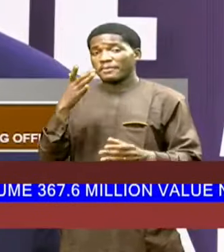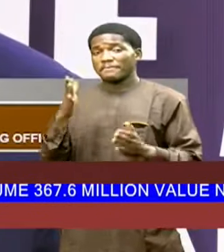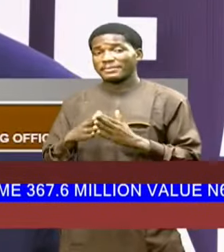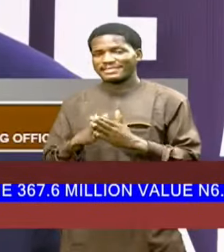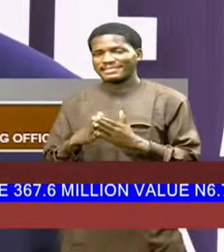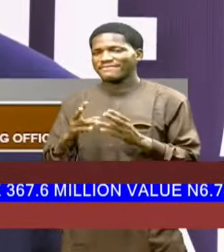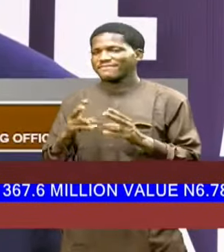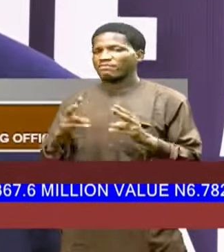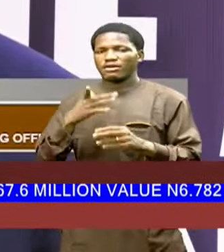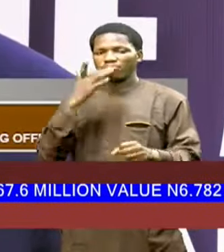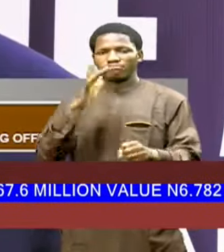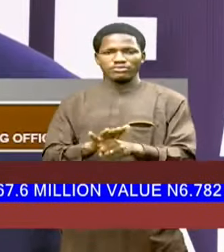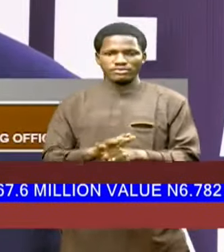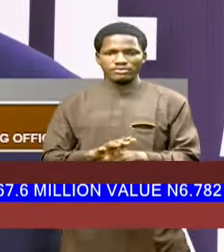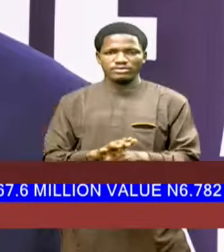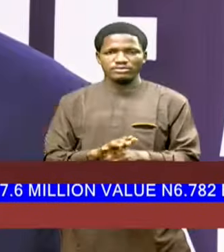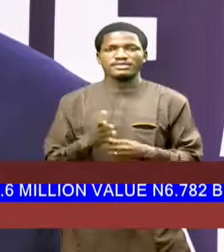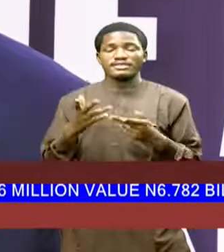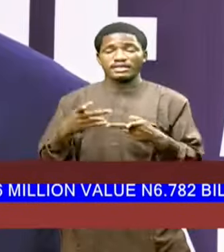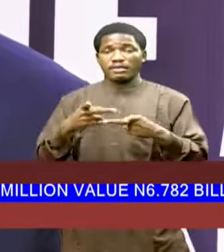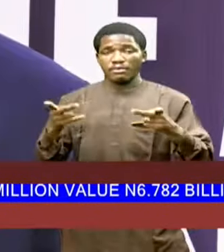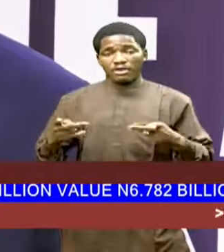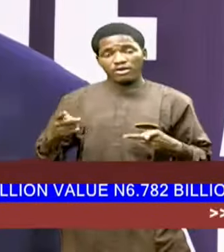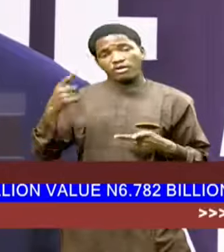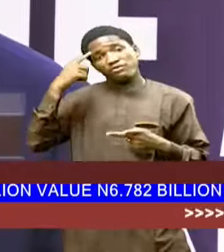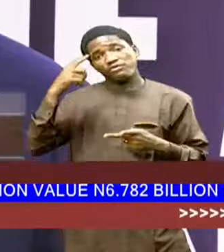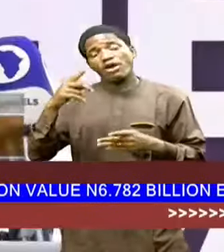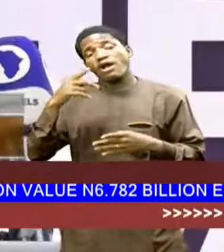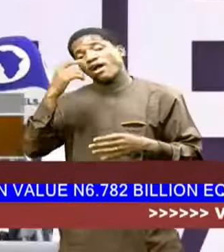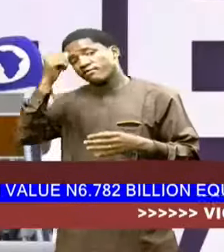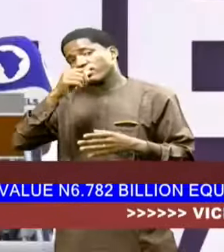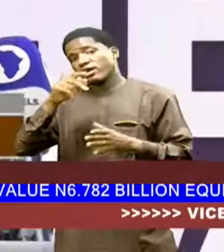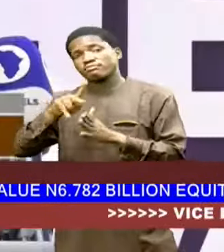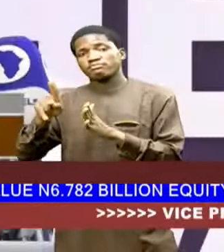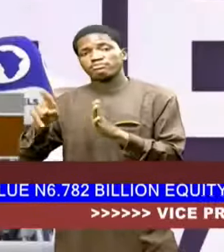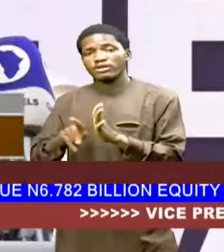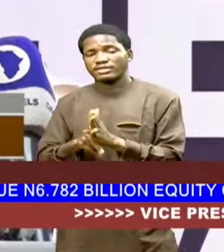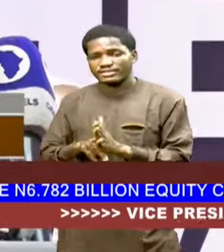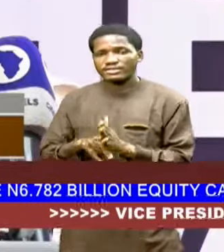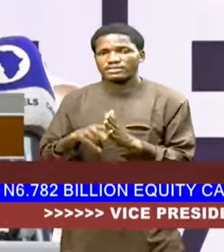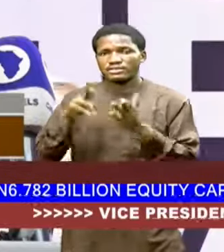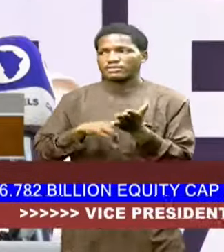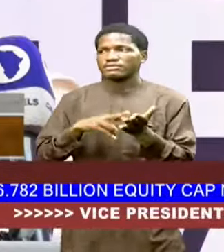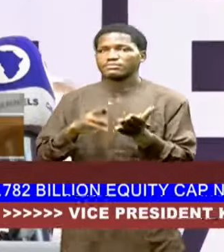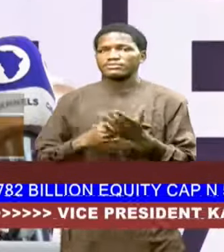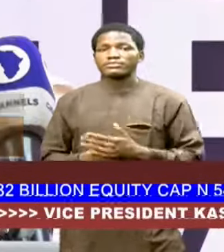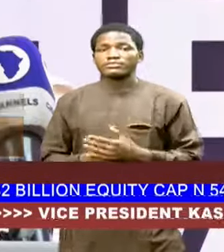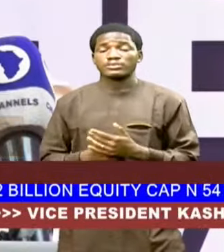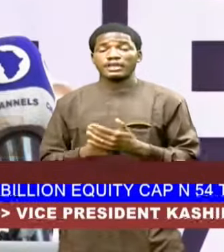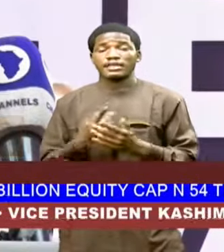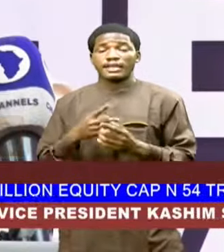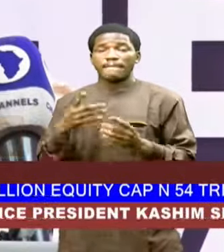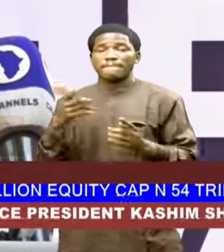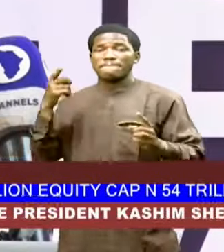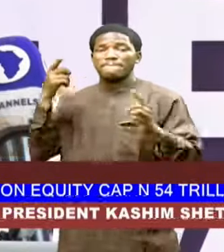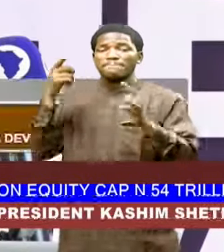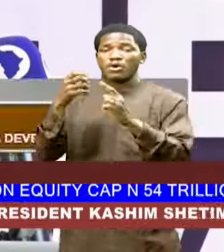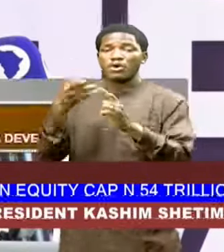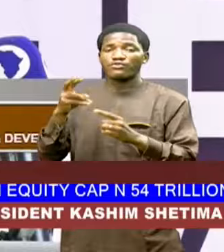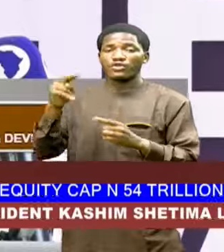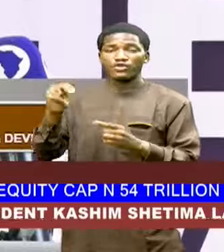envisaged platform for the African policy researchers and advocates. If you look at the main purpose of the UN, peace